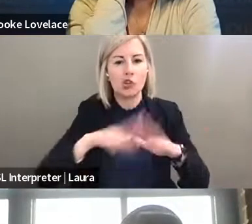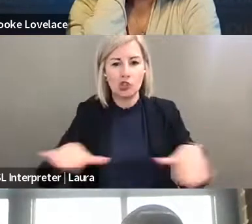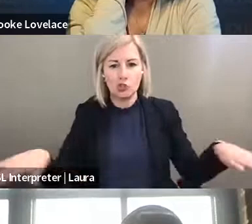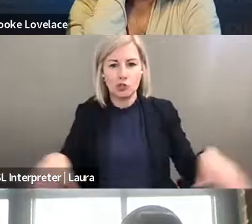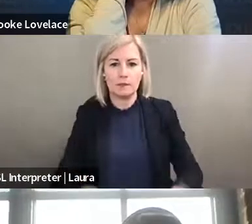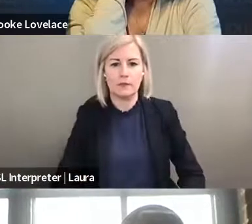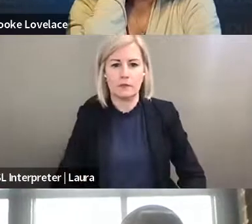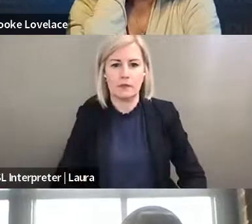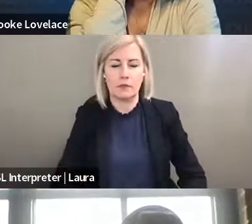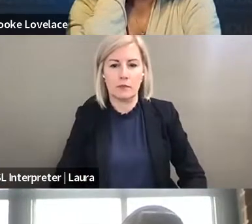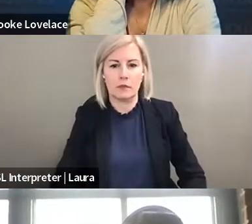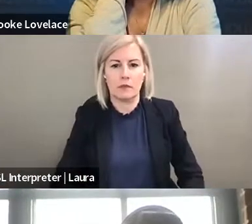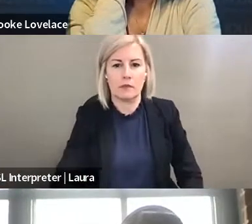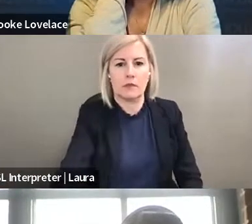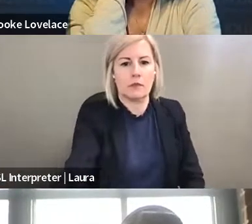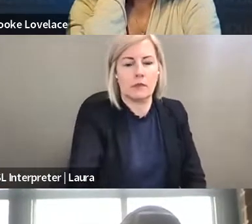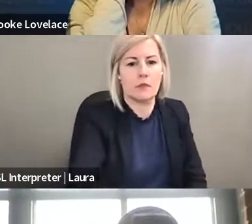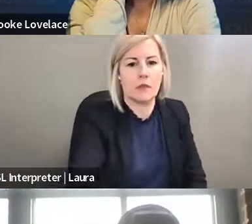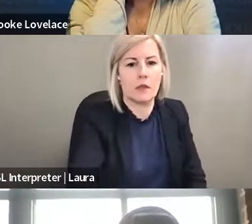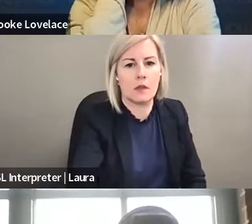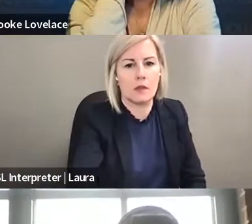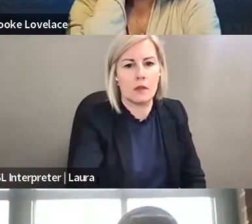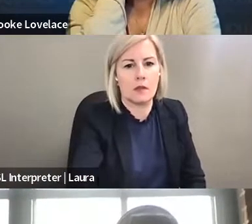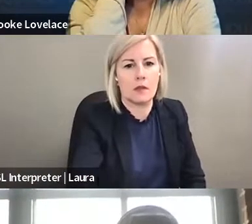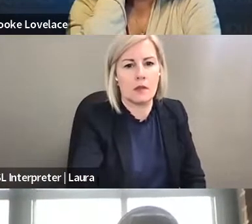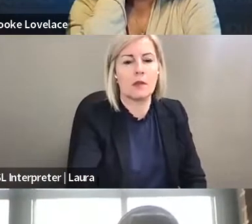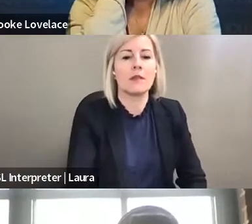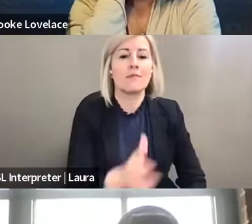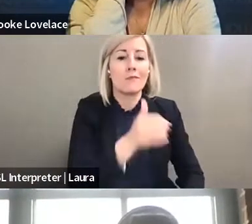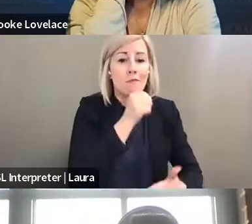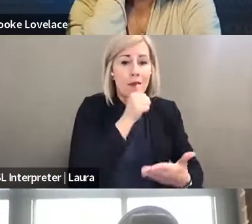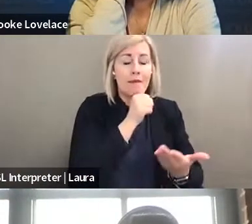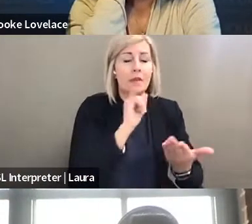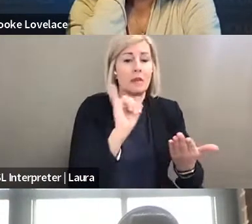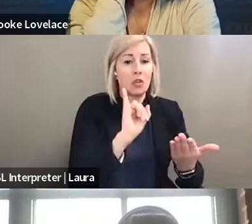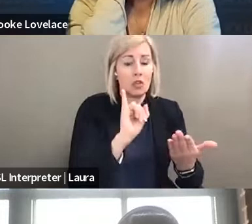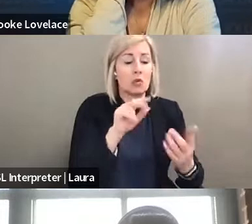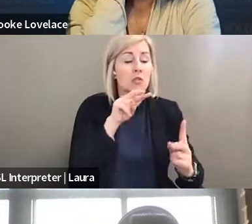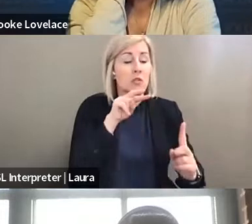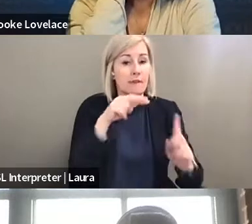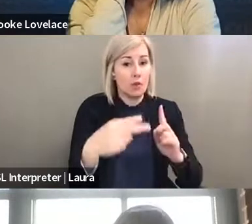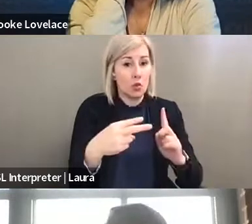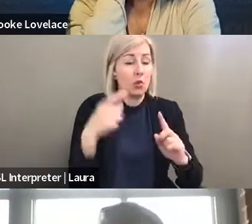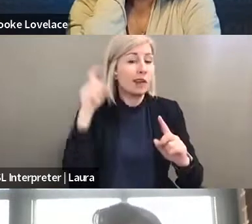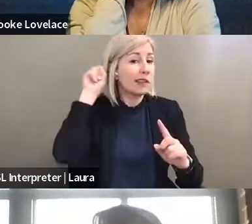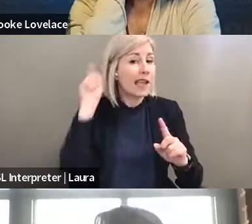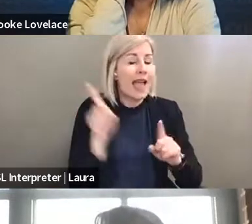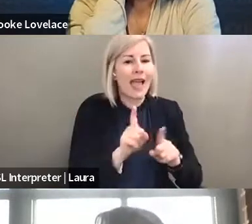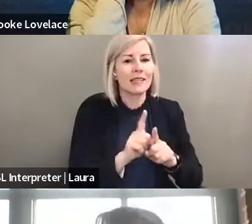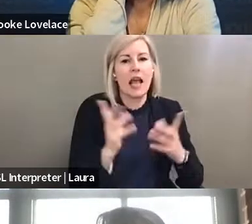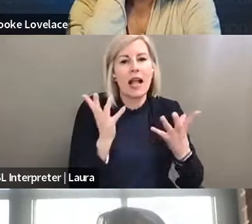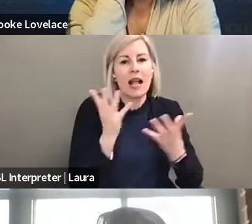couple capital chats ago that private insurance views children's hearing aids as